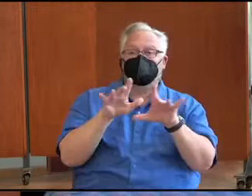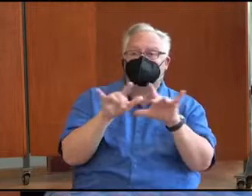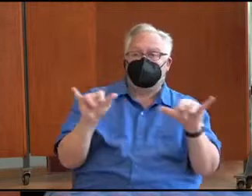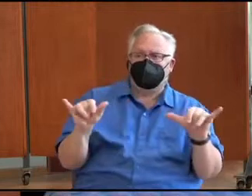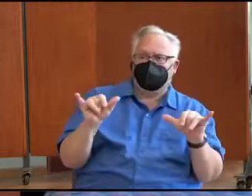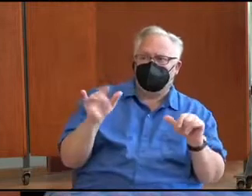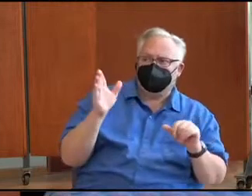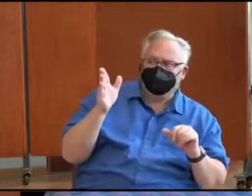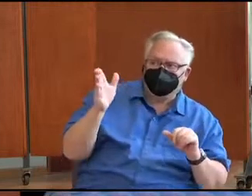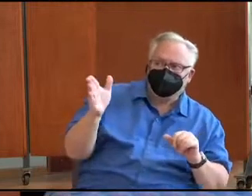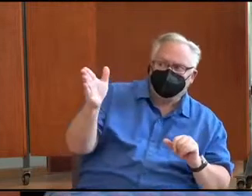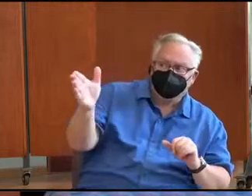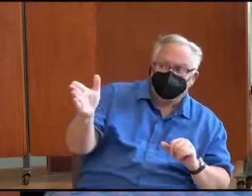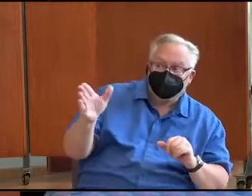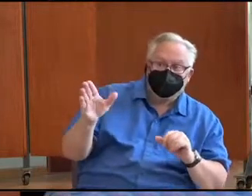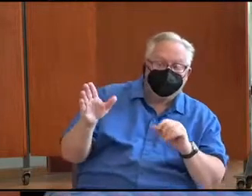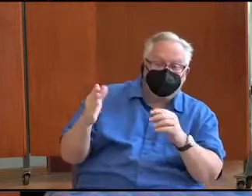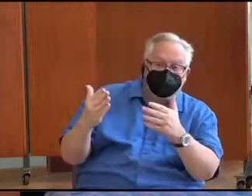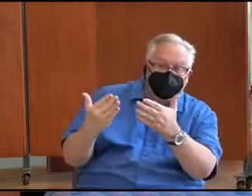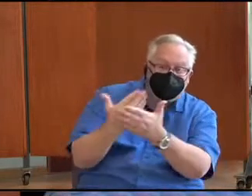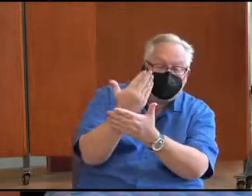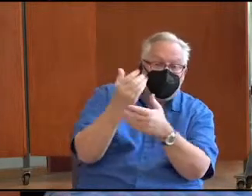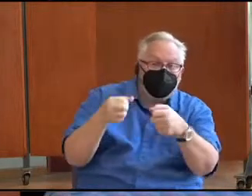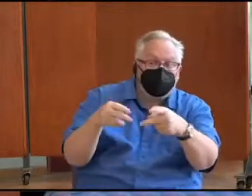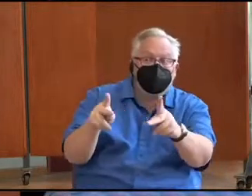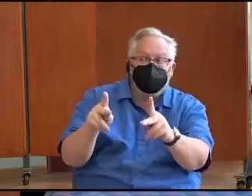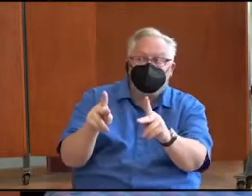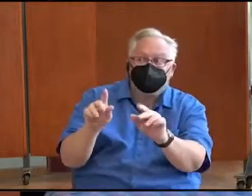an openness to what could be.